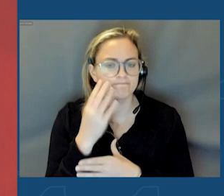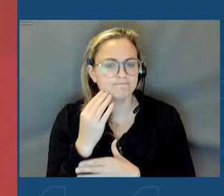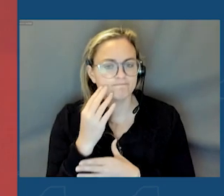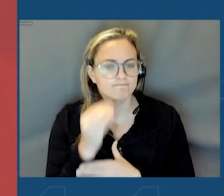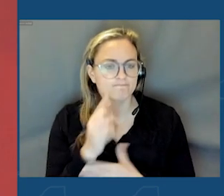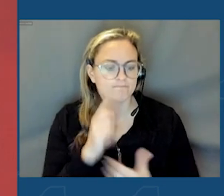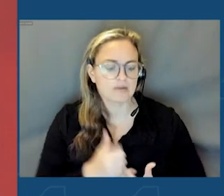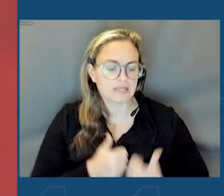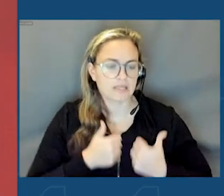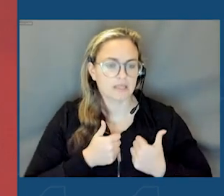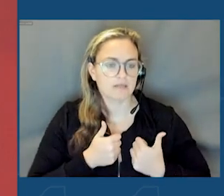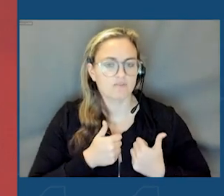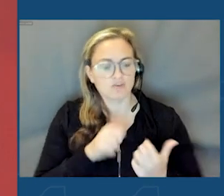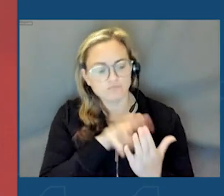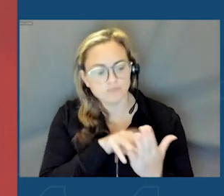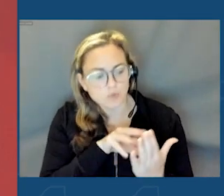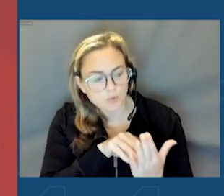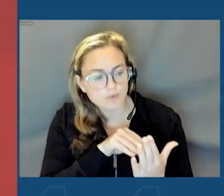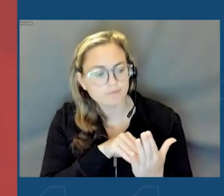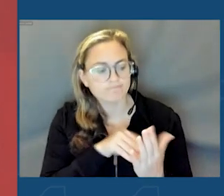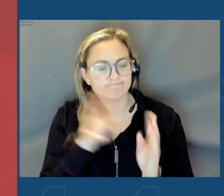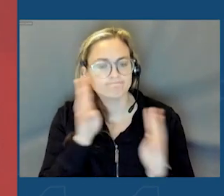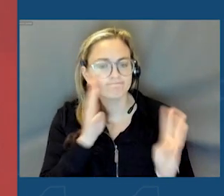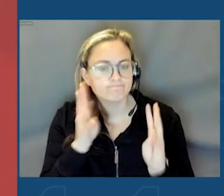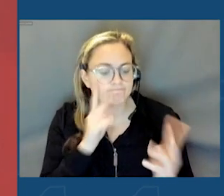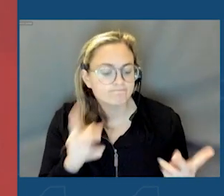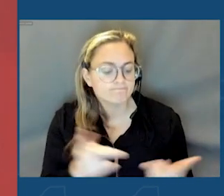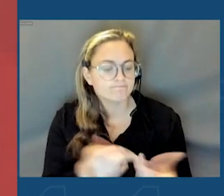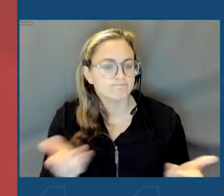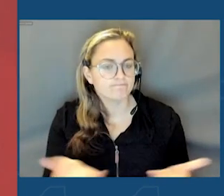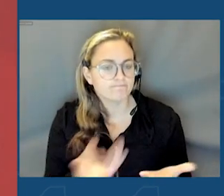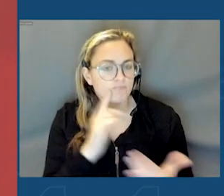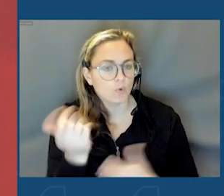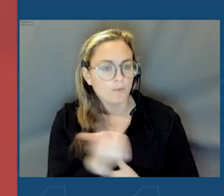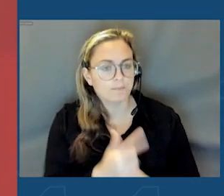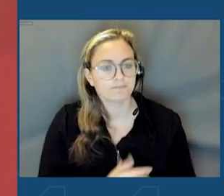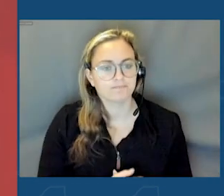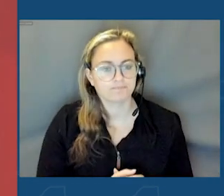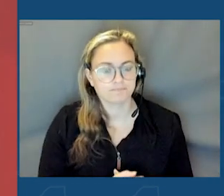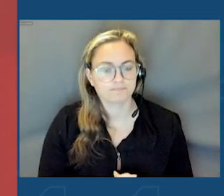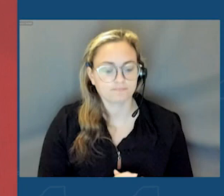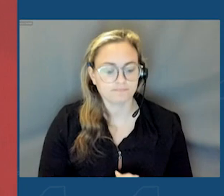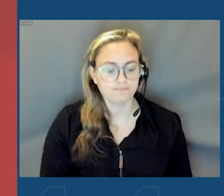living, learning, and creating space for all.